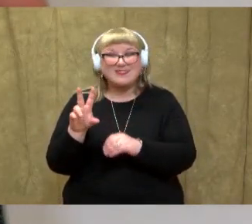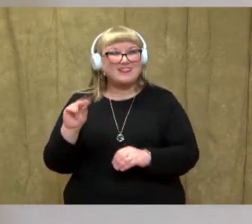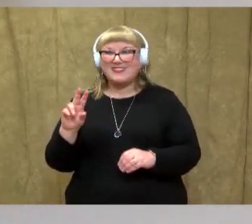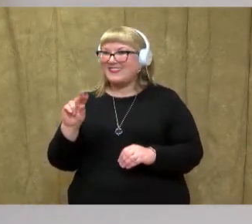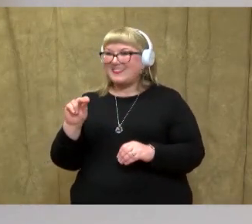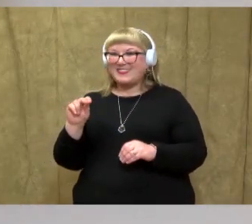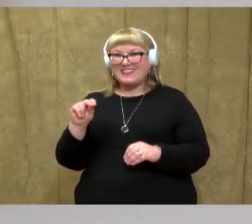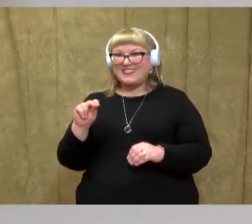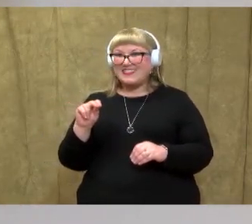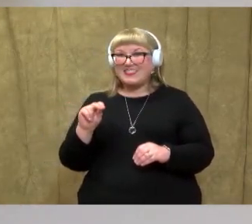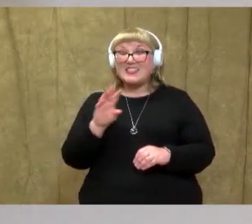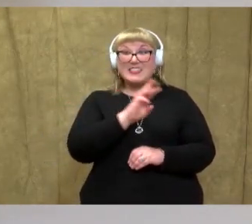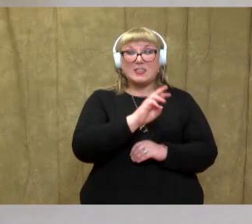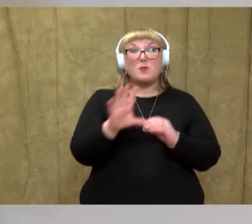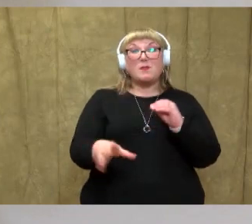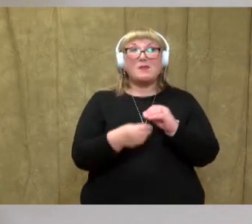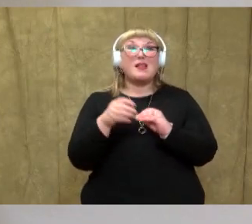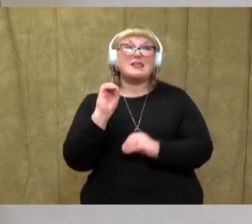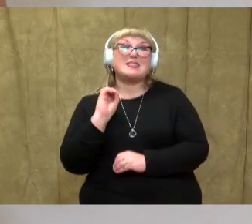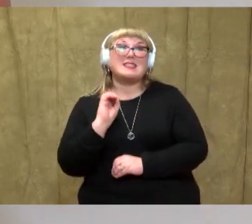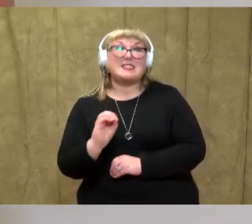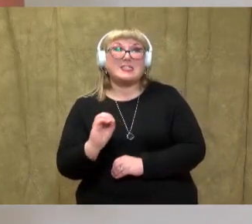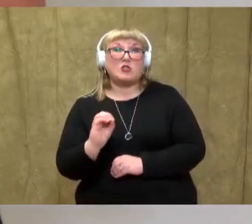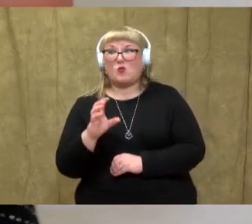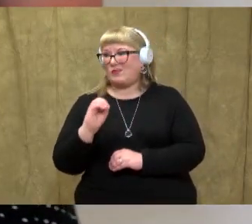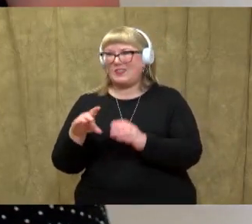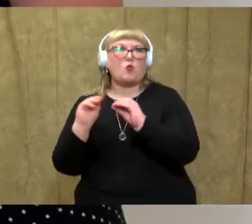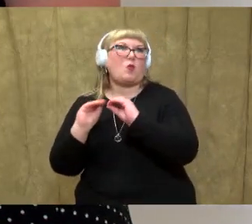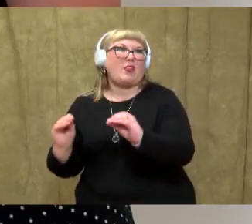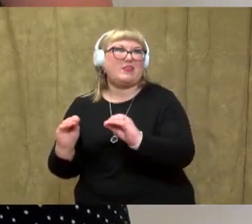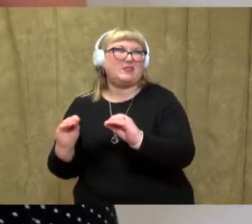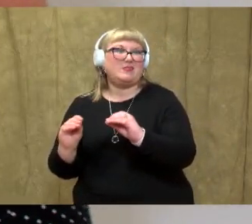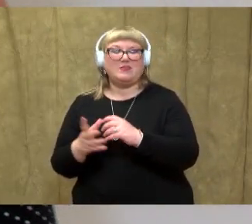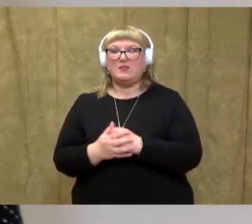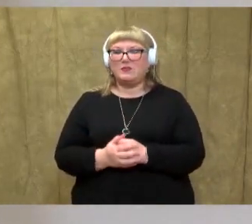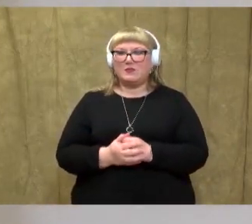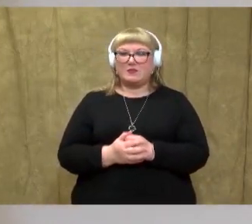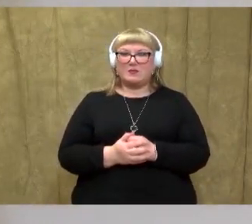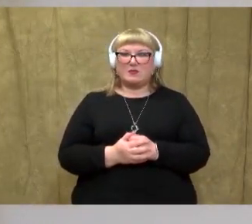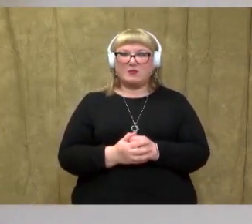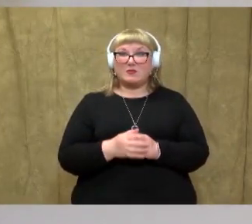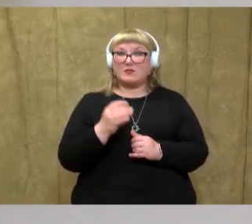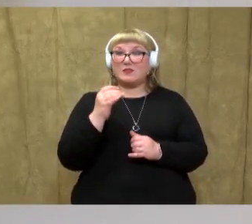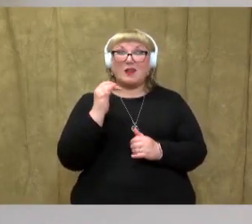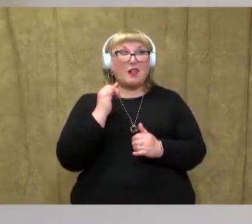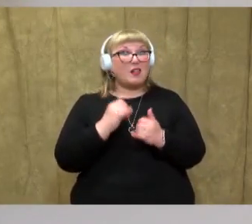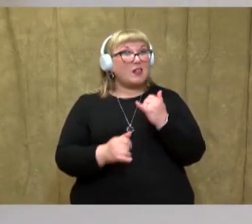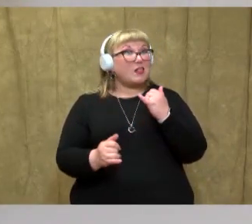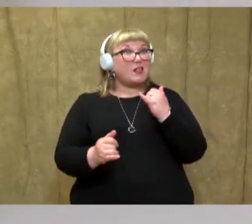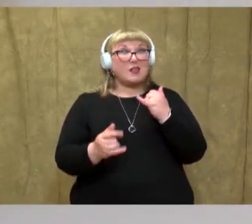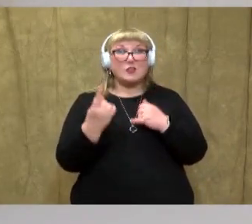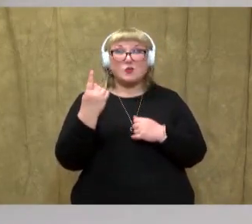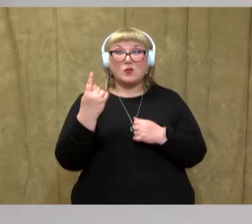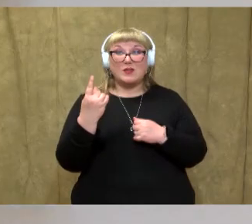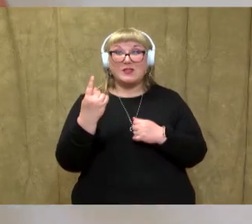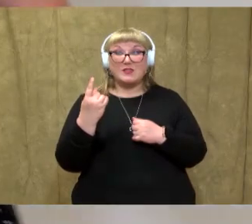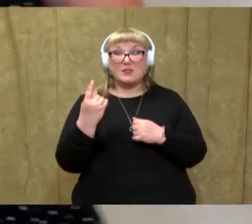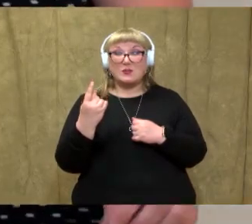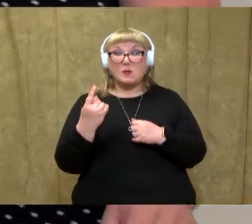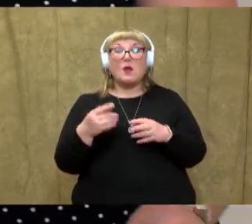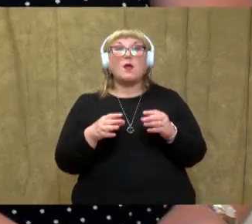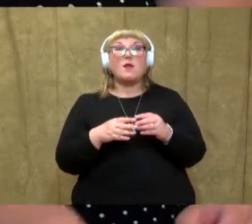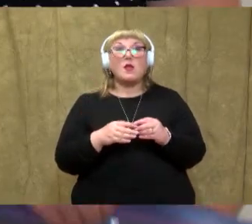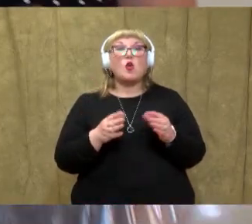don't, because our problem is 6 plus 0. Our last way we're going to talk about solving the problem is